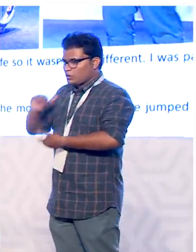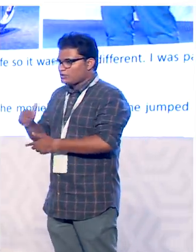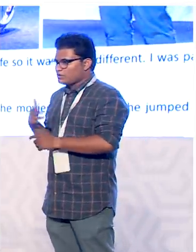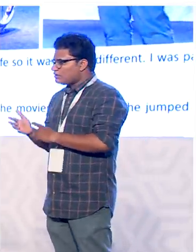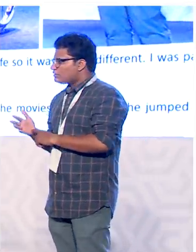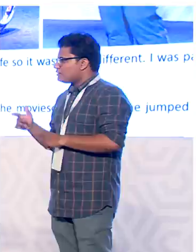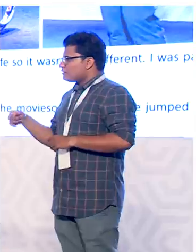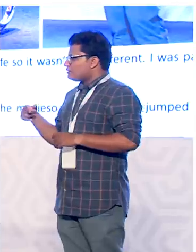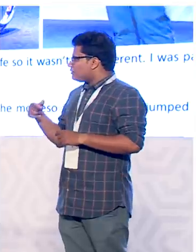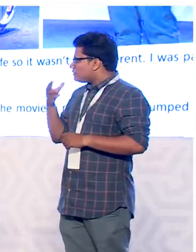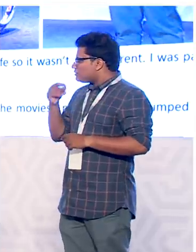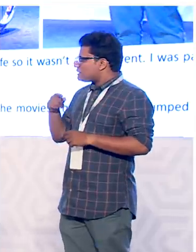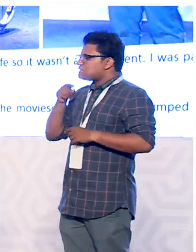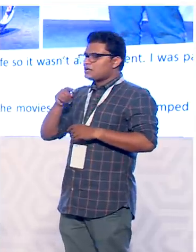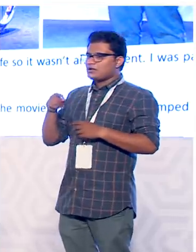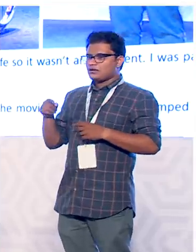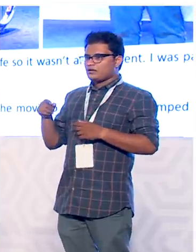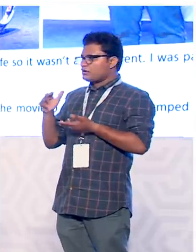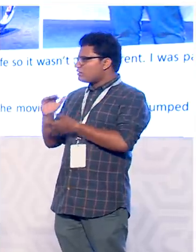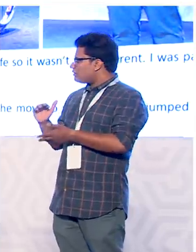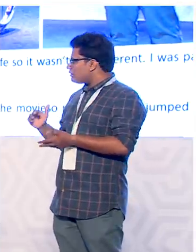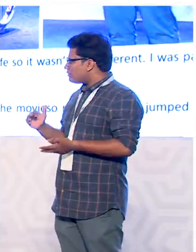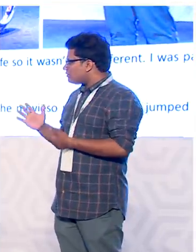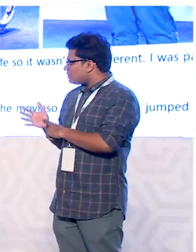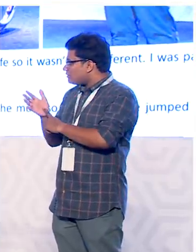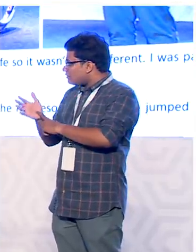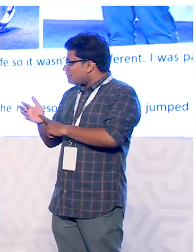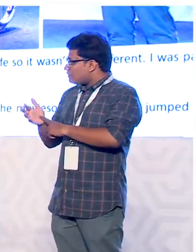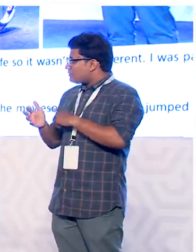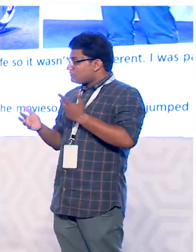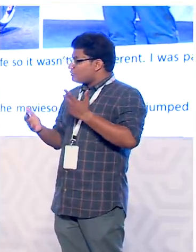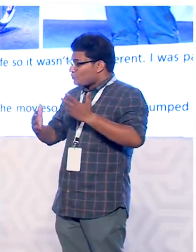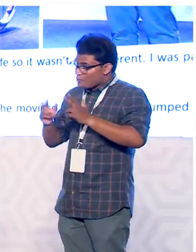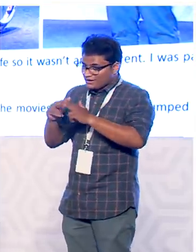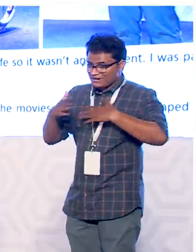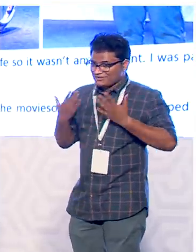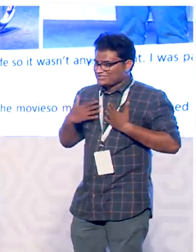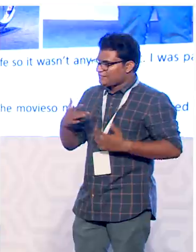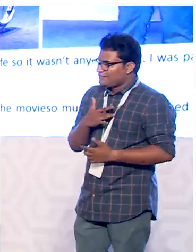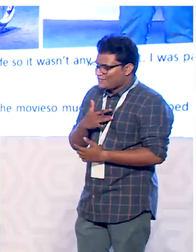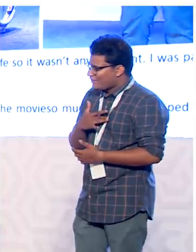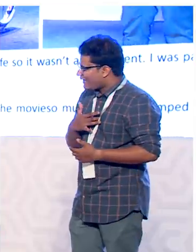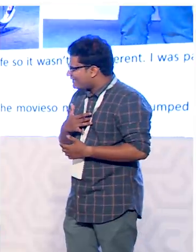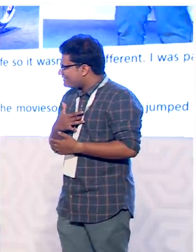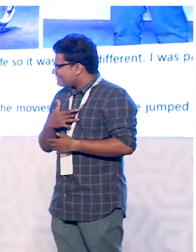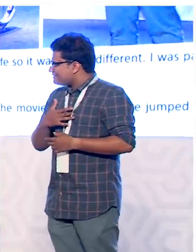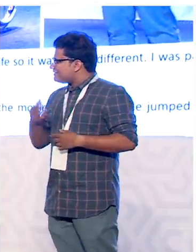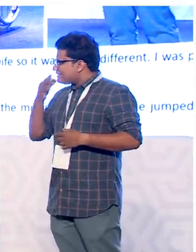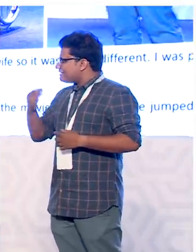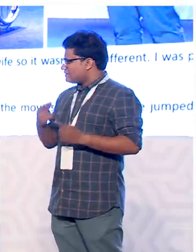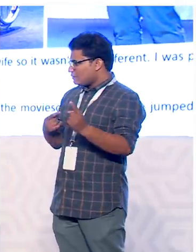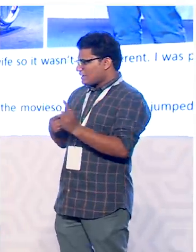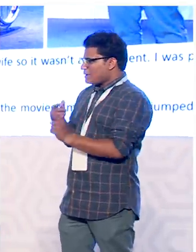K. Balachandar is no more. In the first anniversary, I showed it to her and she was quite happy and touched by it. And as we were